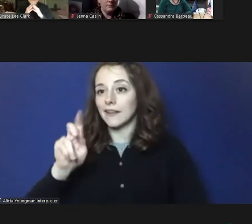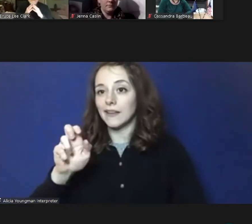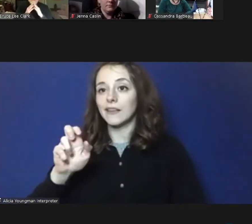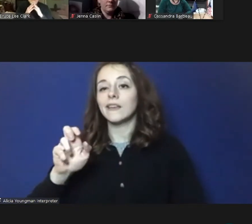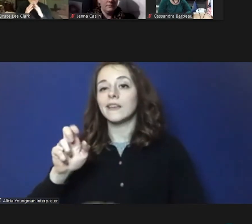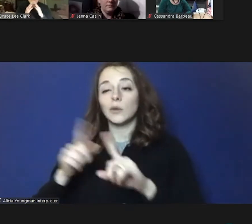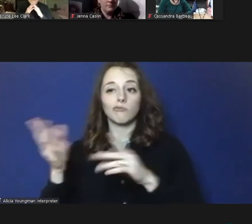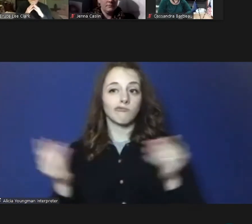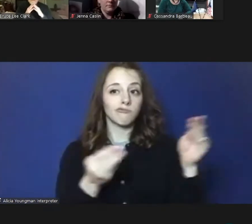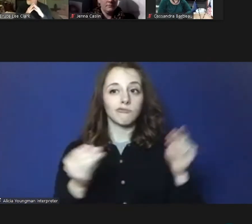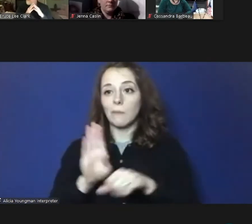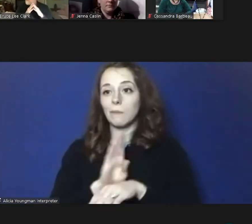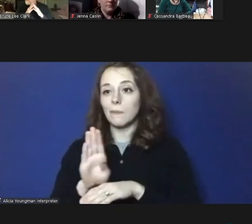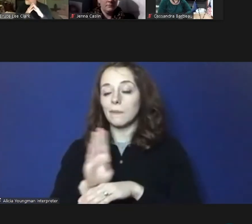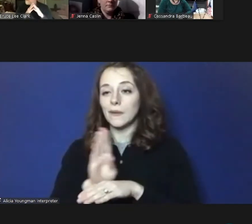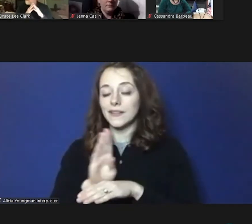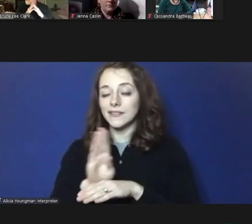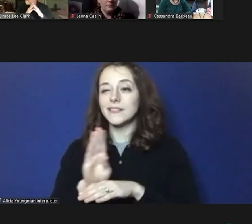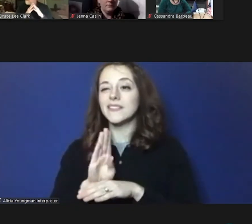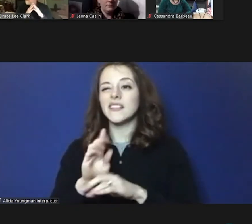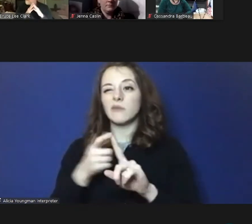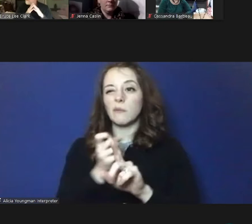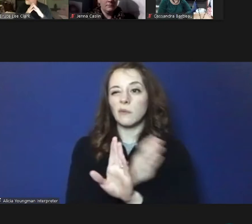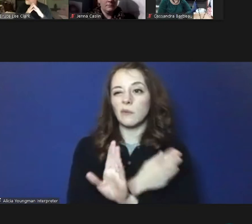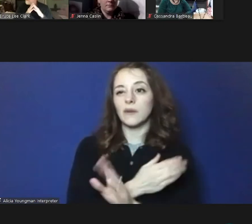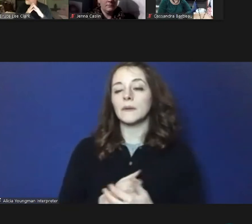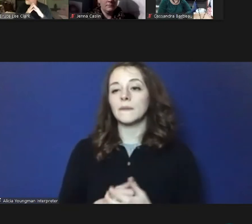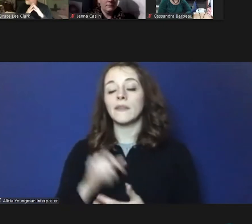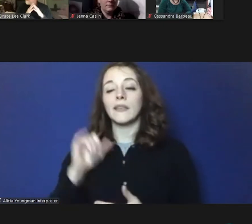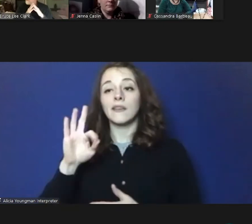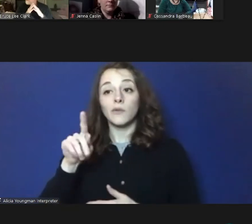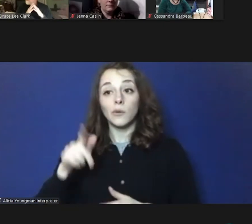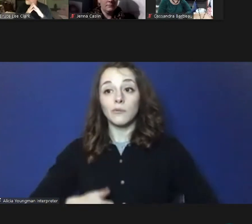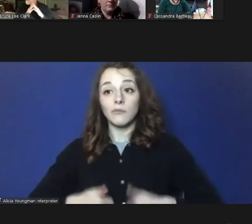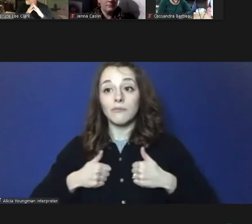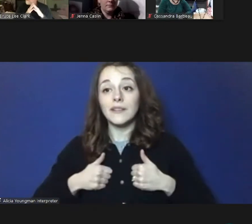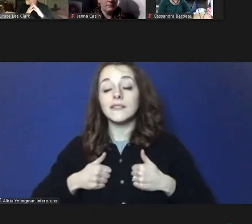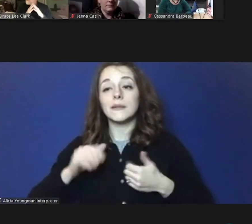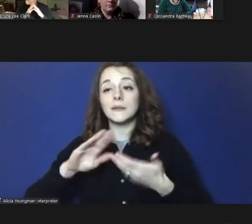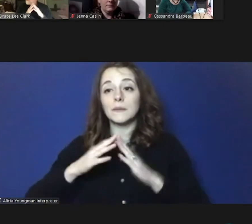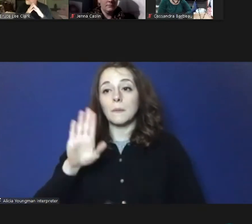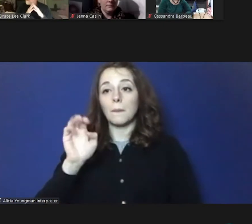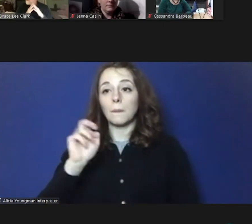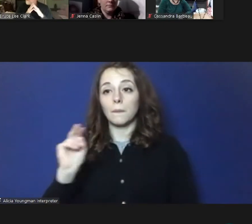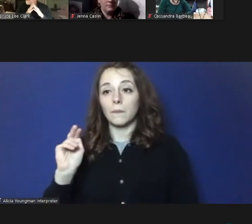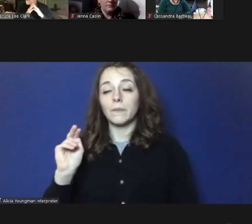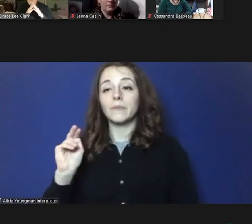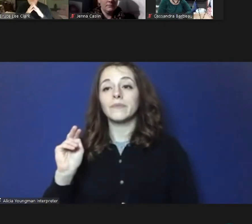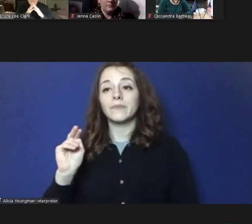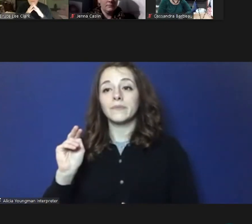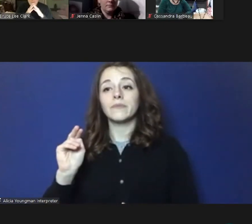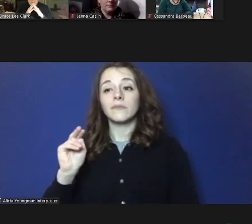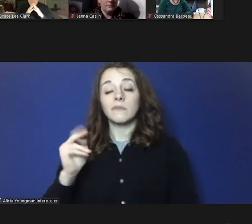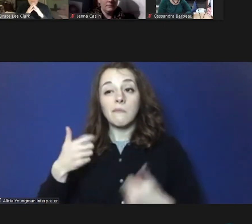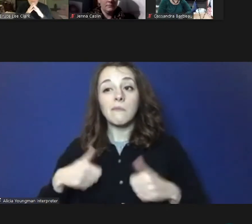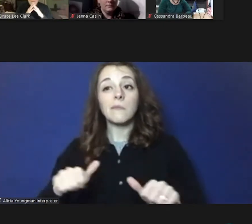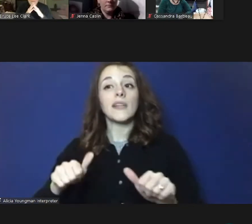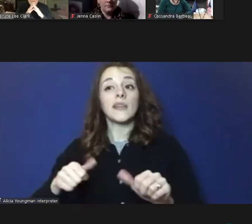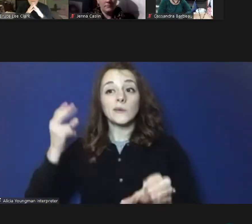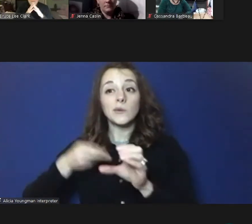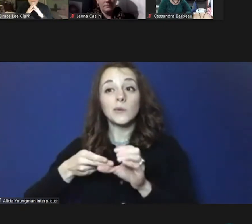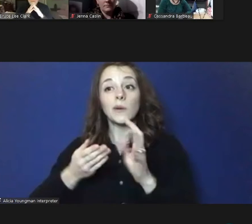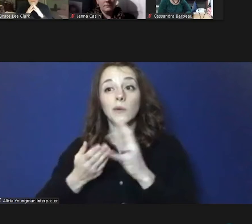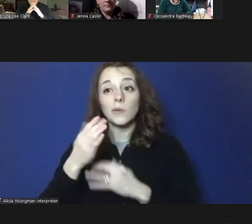business specified to be done from the floor. If you are a resident of the town of Bennington and intend to be present via